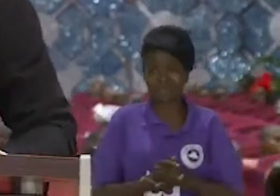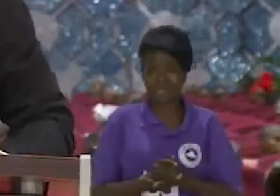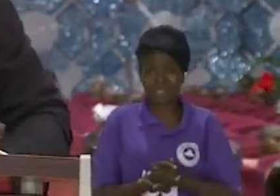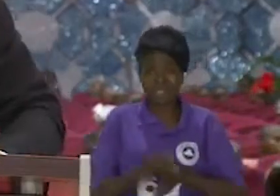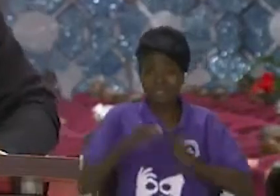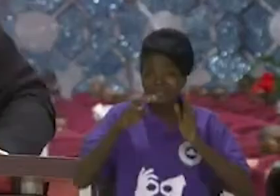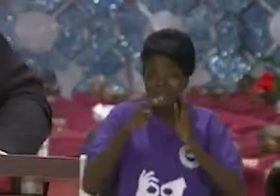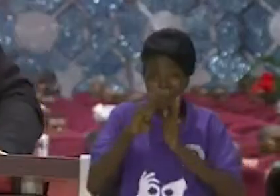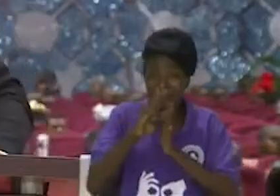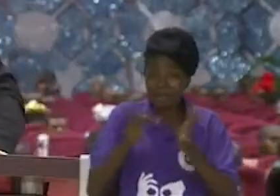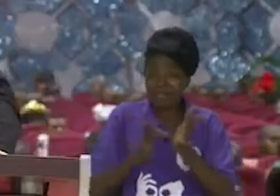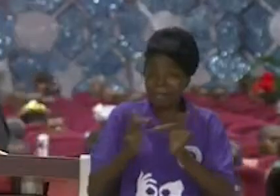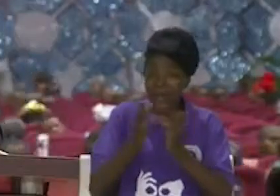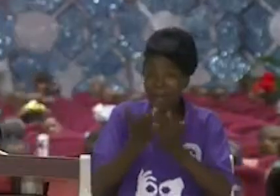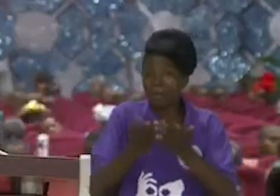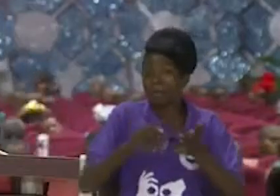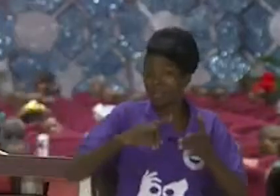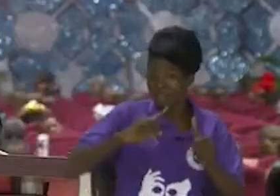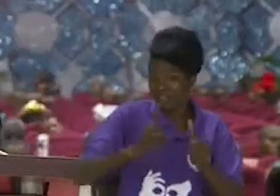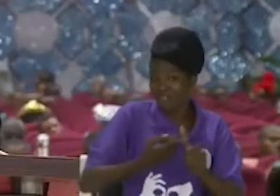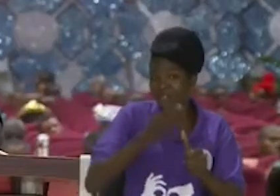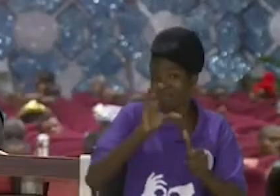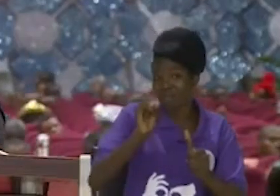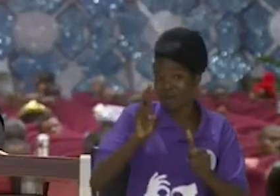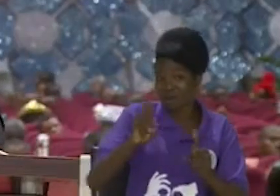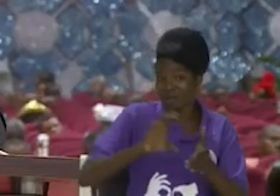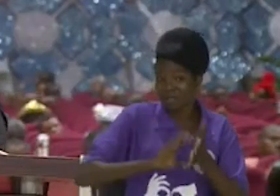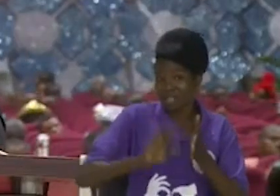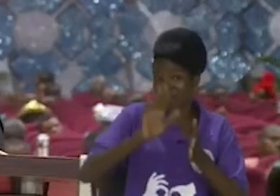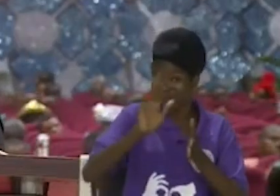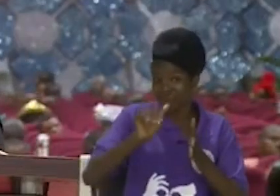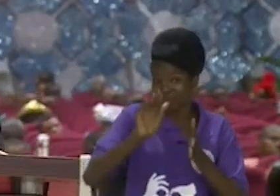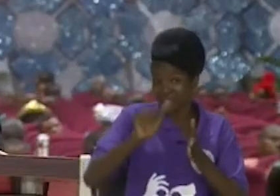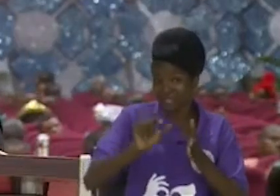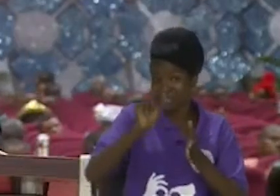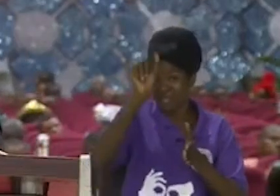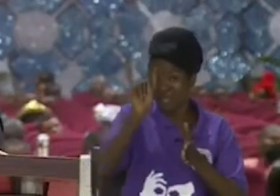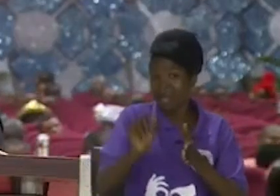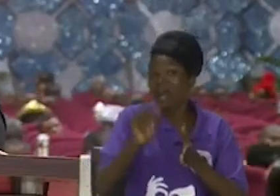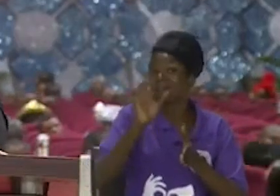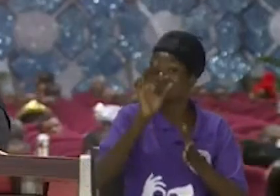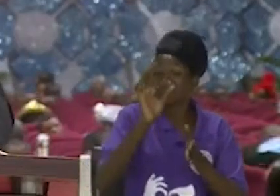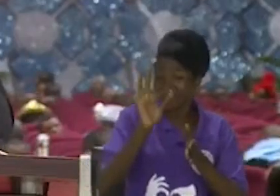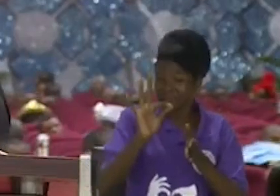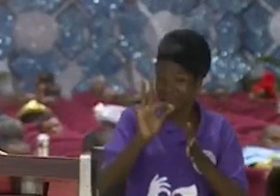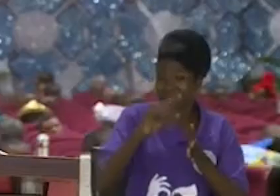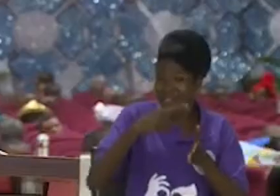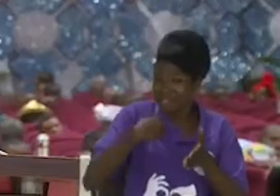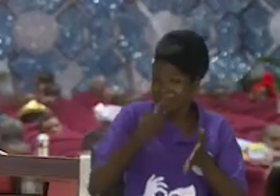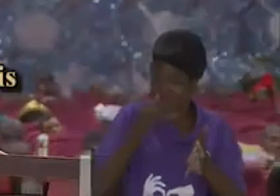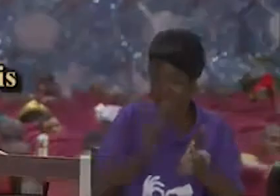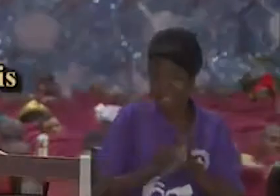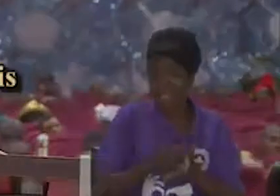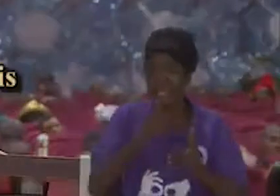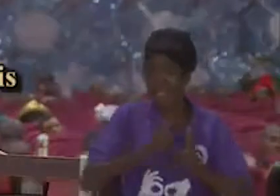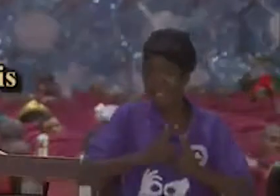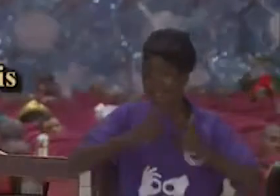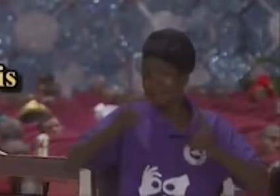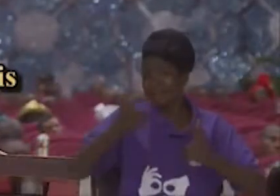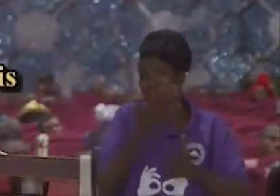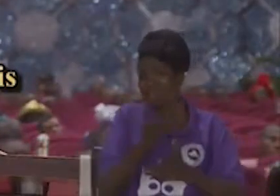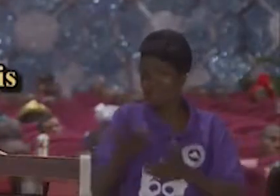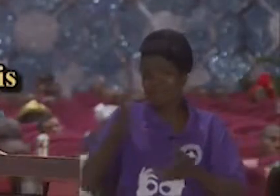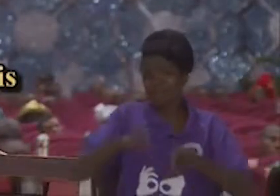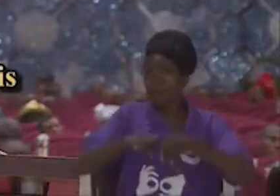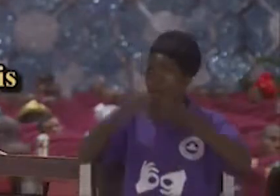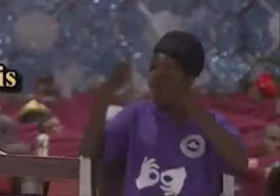us to understand in 1 Corinthians chapter 16 and verse 9. 1 Corinthians chapter 16 and verse 9. It says, a great effectual door has been